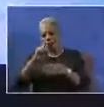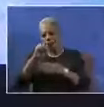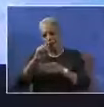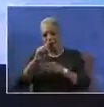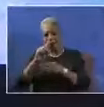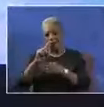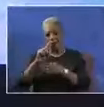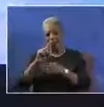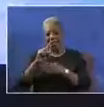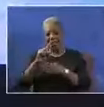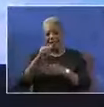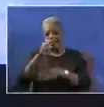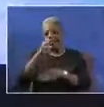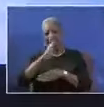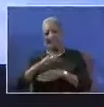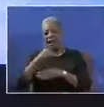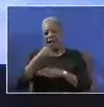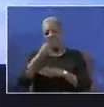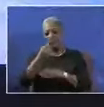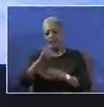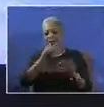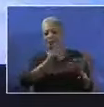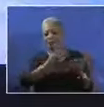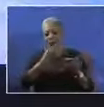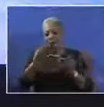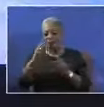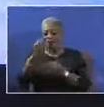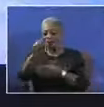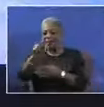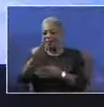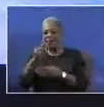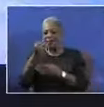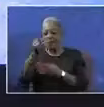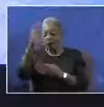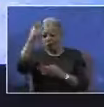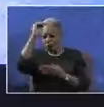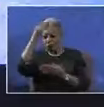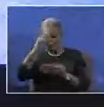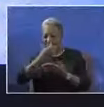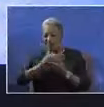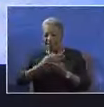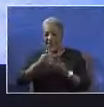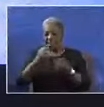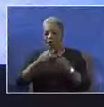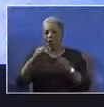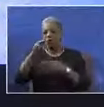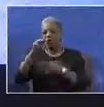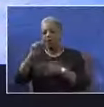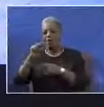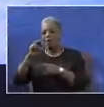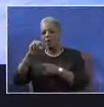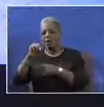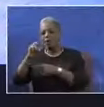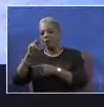the son whom thou love, in verse 1, and says, and take him to a mountain. Take him to Mount Moriah,